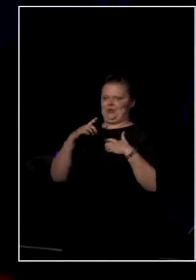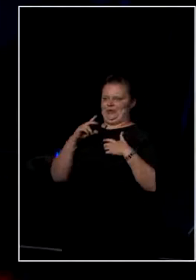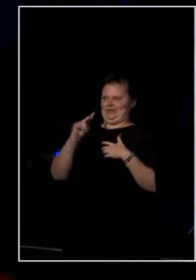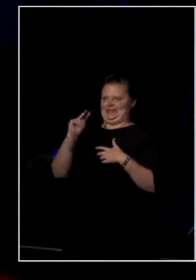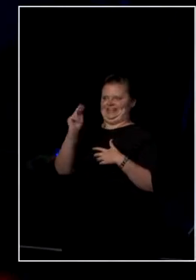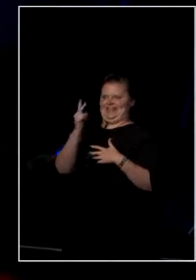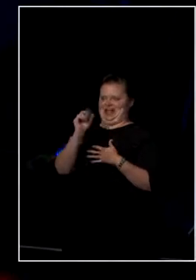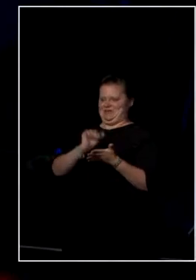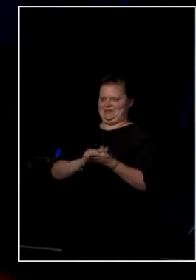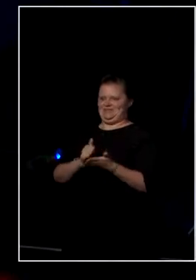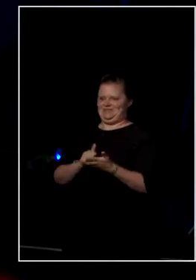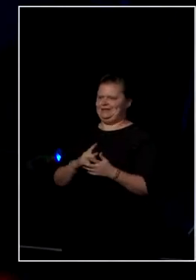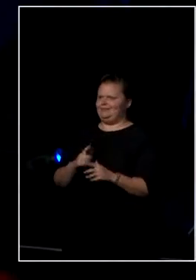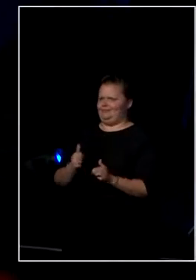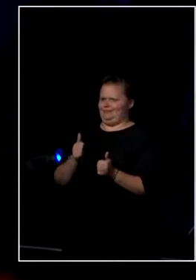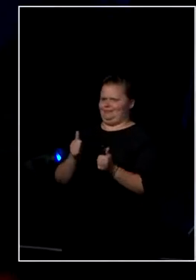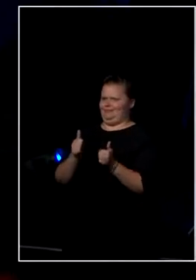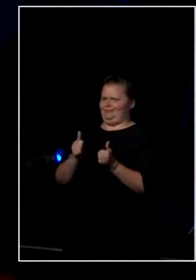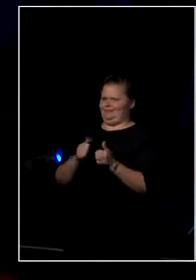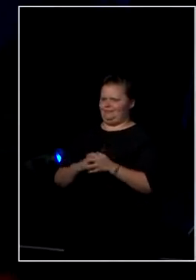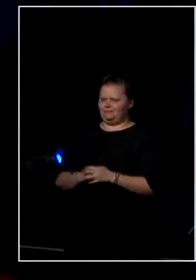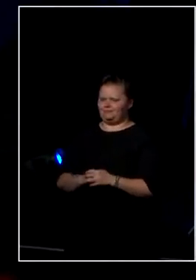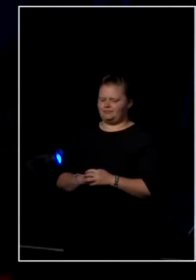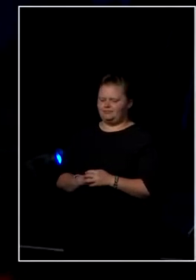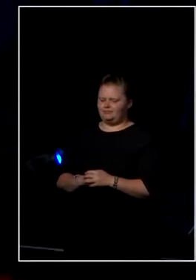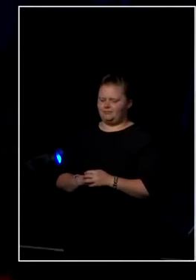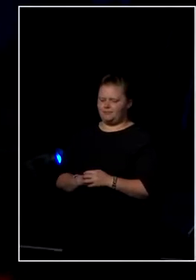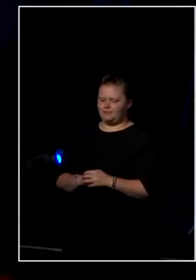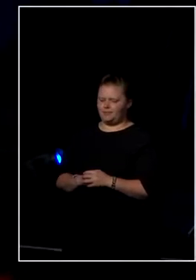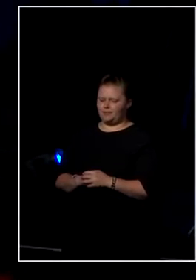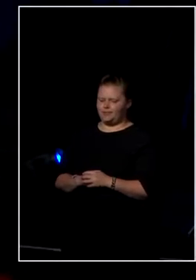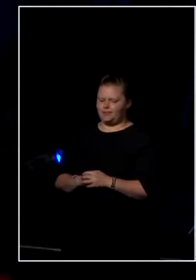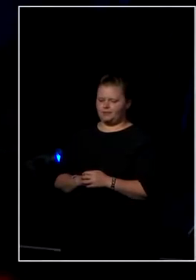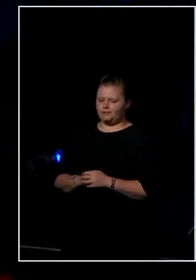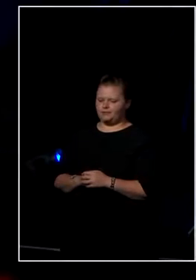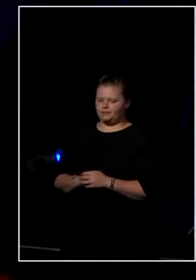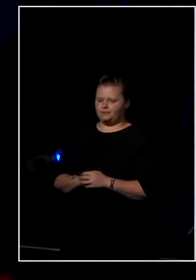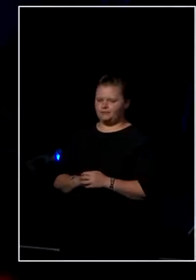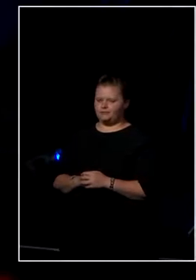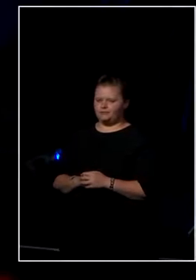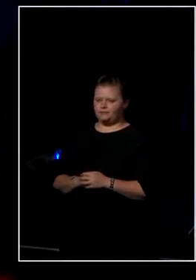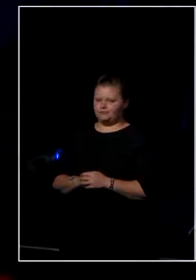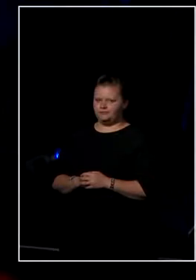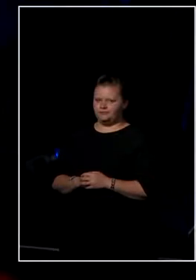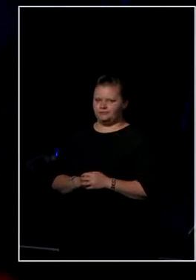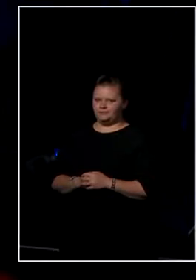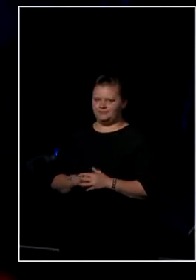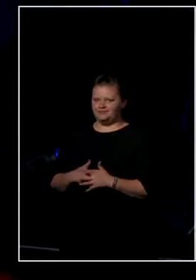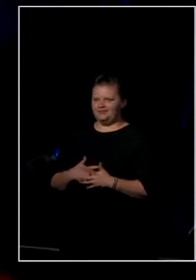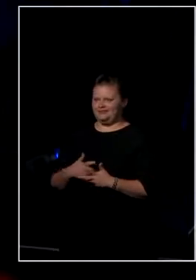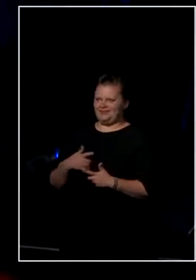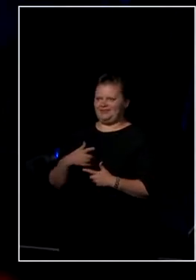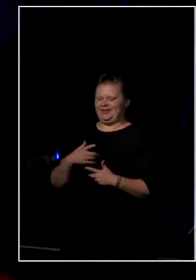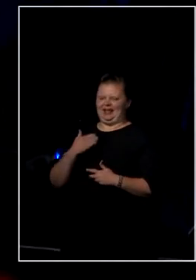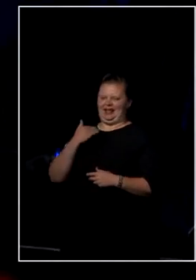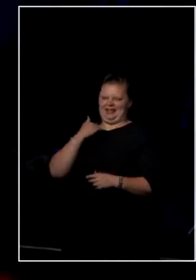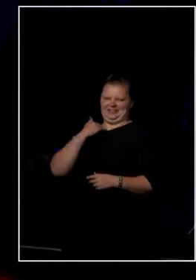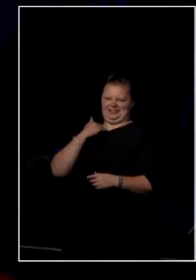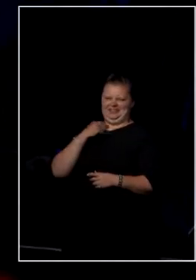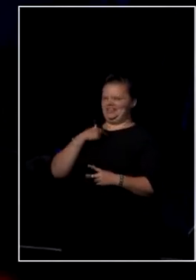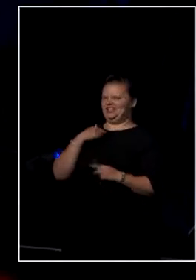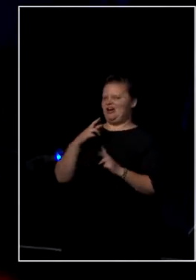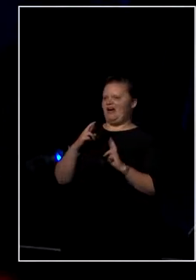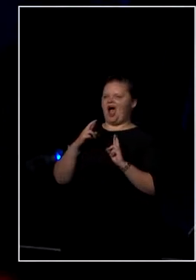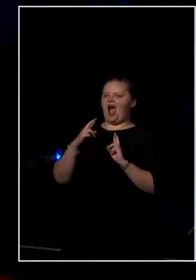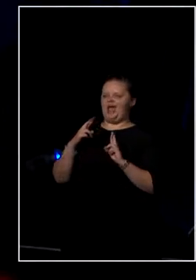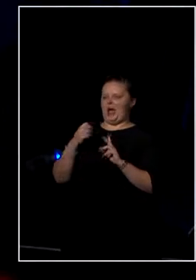printing. I think that's a really good sign. And so, I don't know, I mean, I'm just going to be super selfish and say I hope